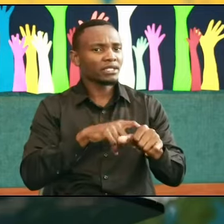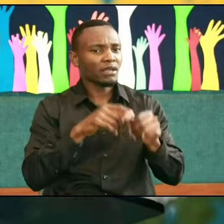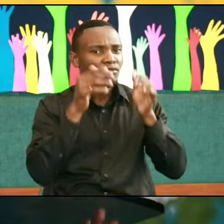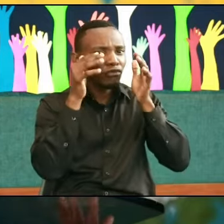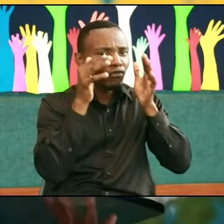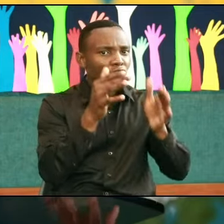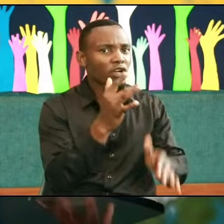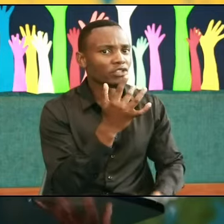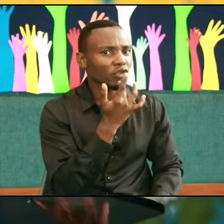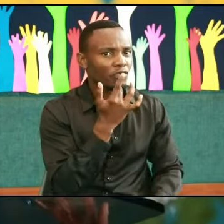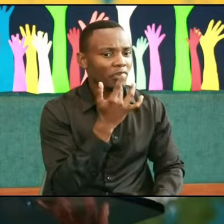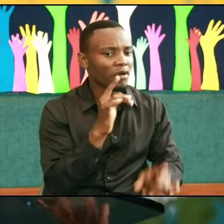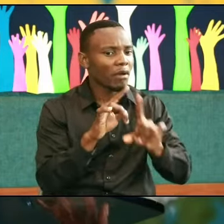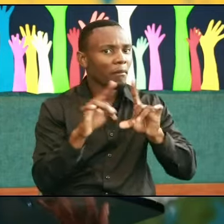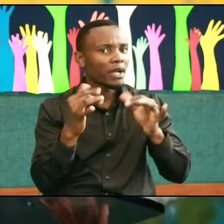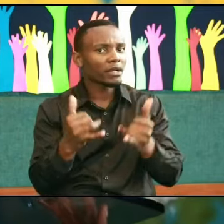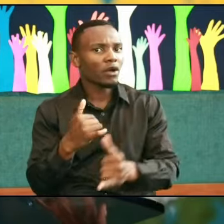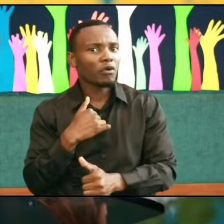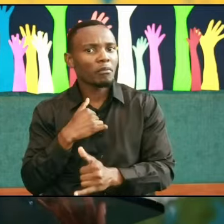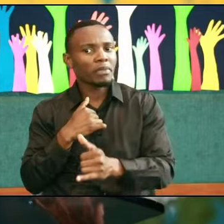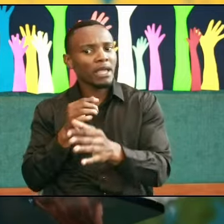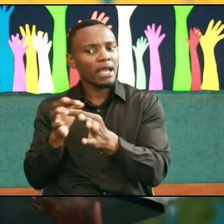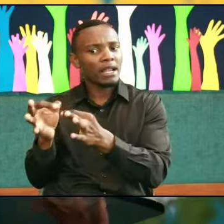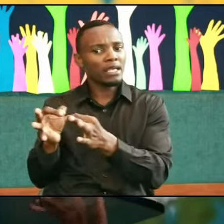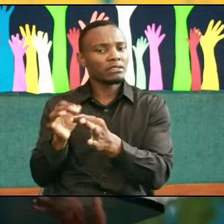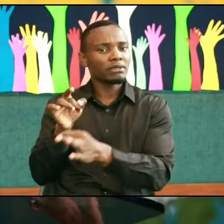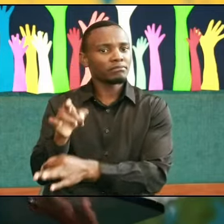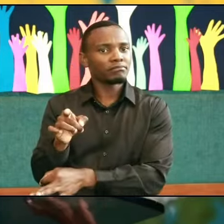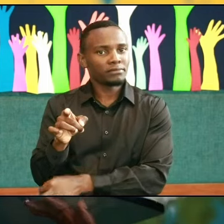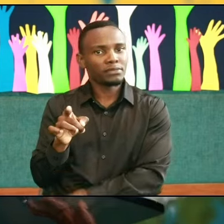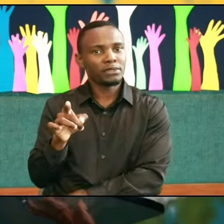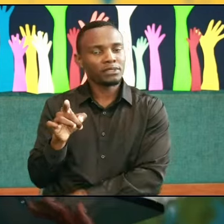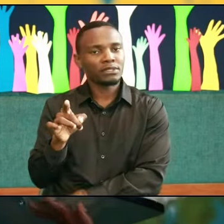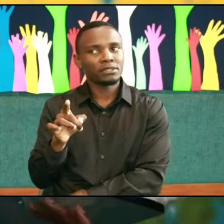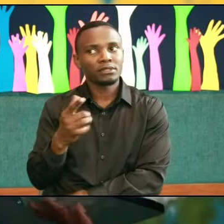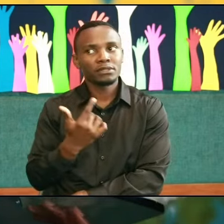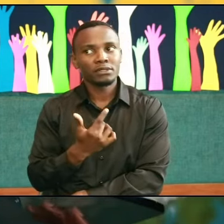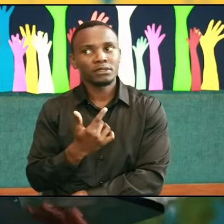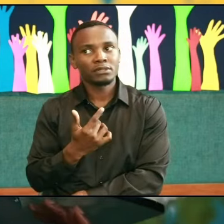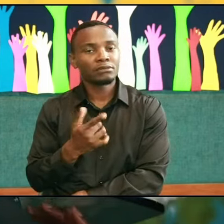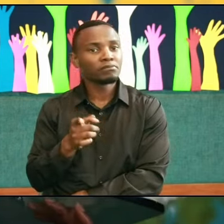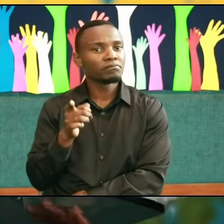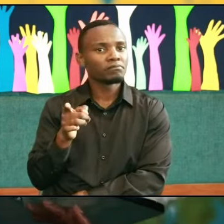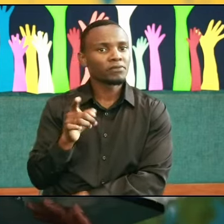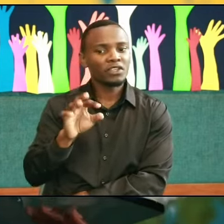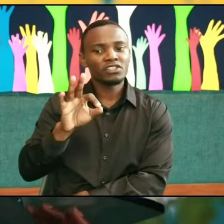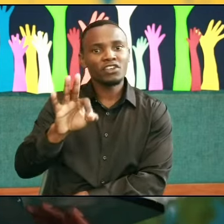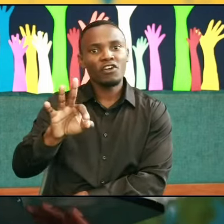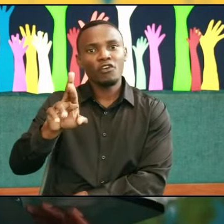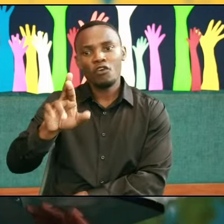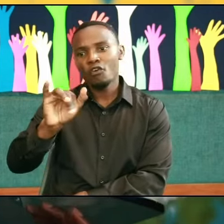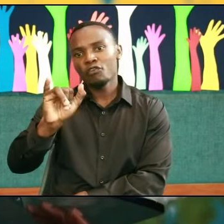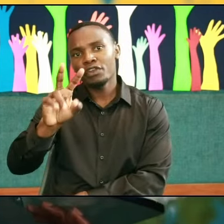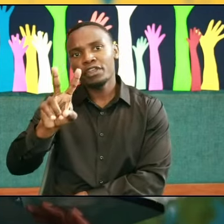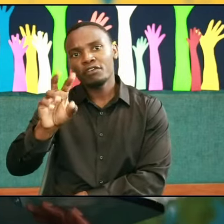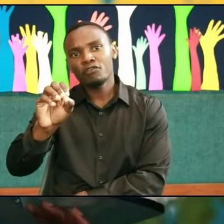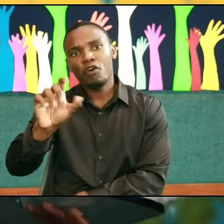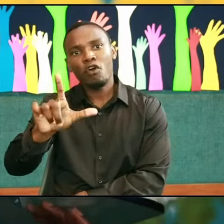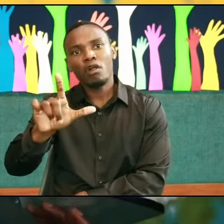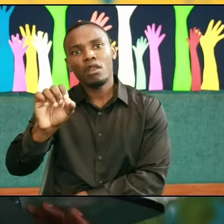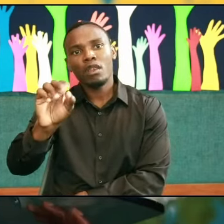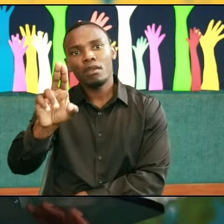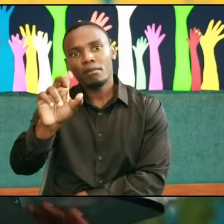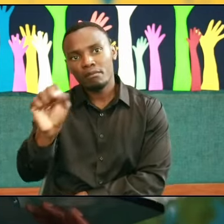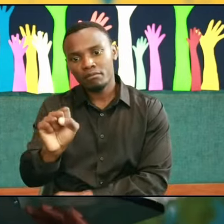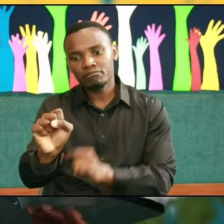me now explain what frivolicity means. Frivolous simply means this, that